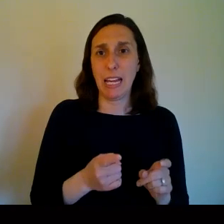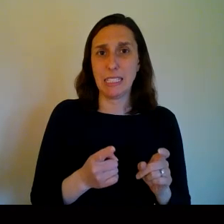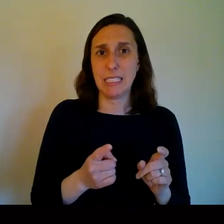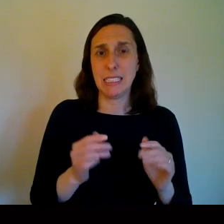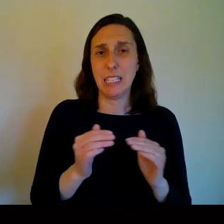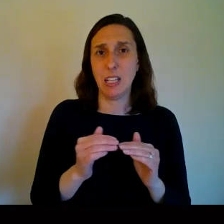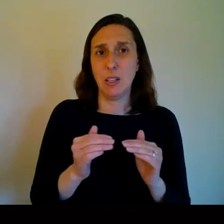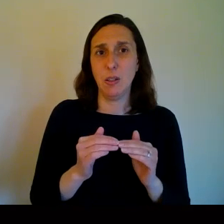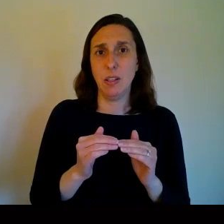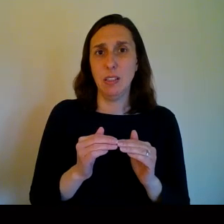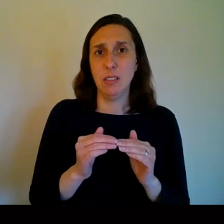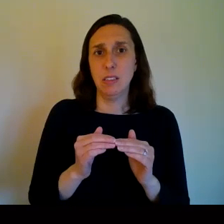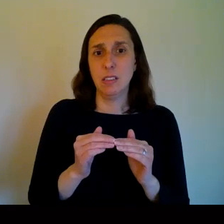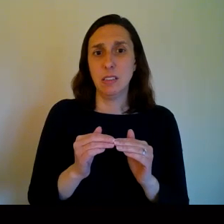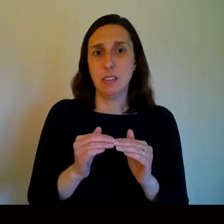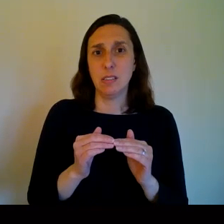equals